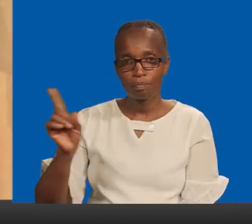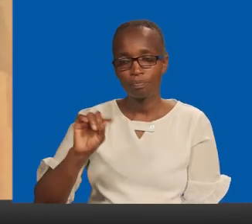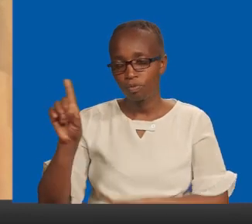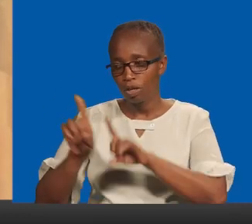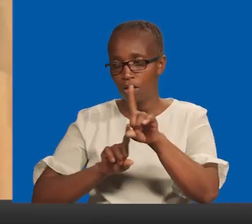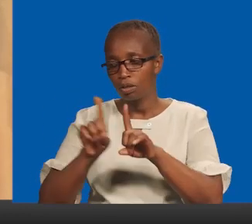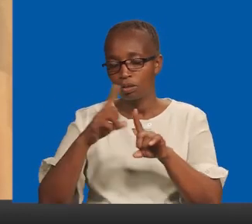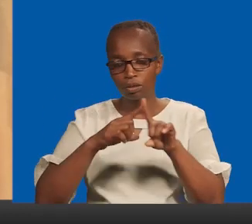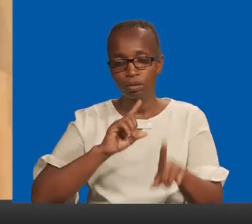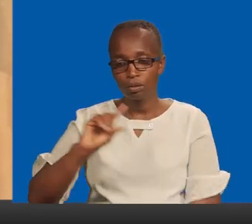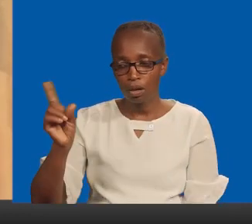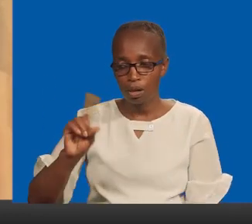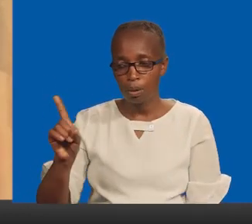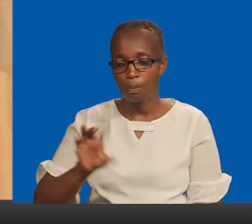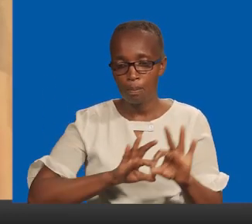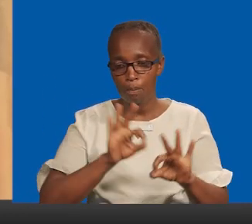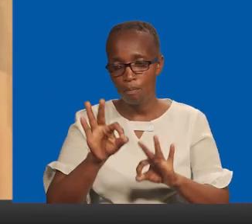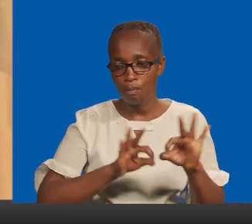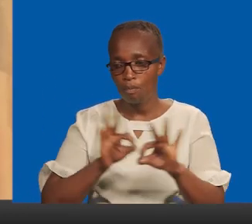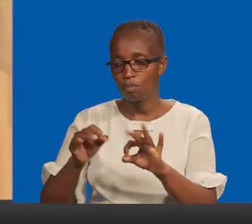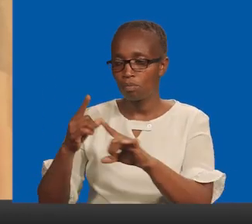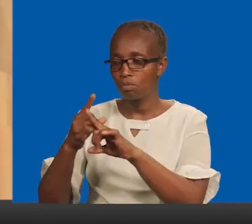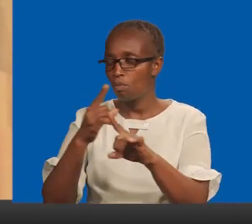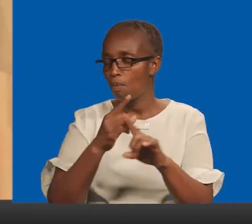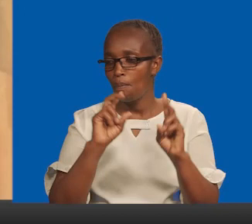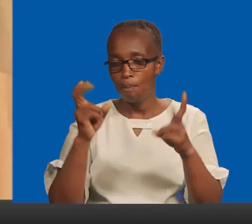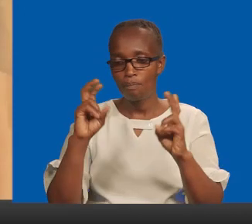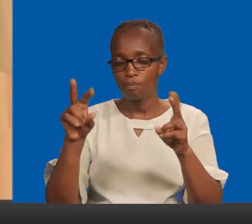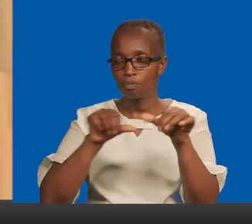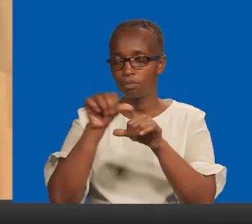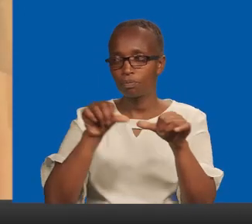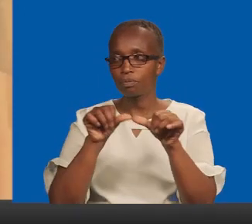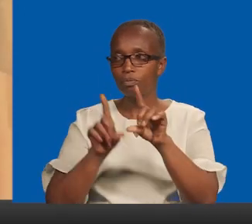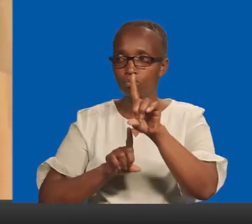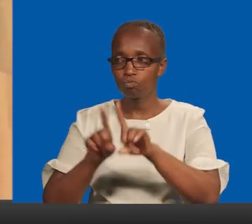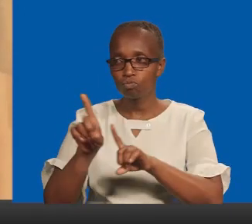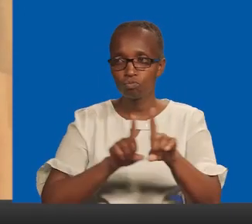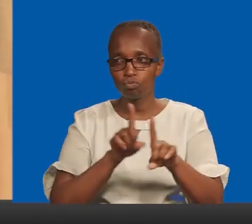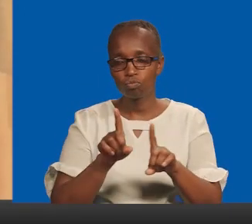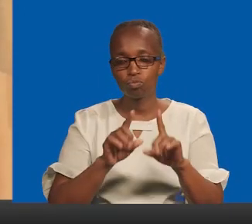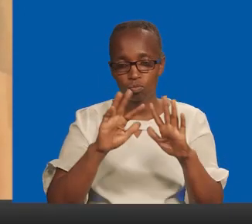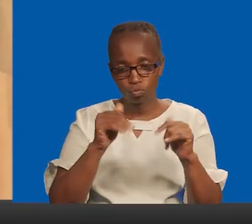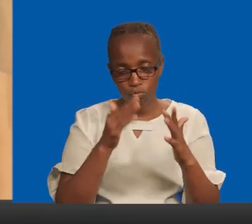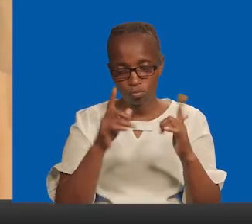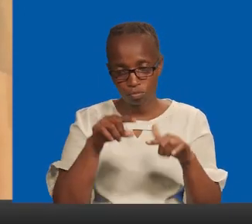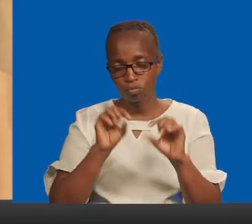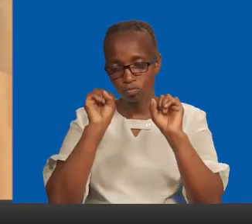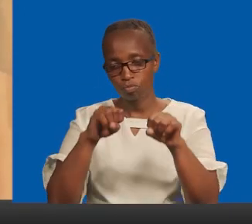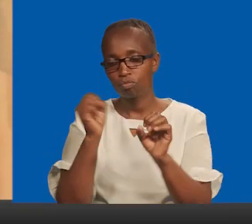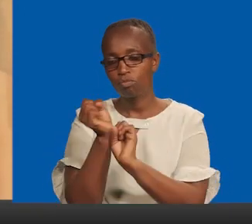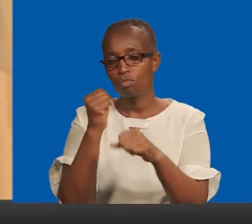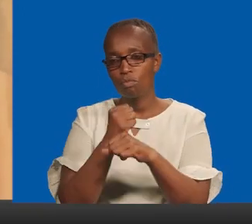kutoka Nairobi, waelezewe mambo ya tourism na vile wanaweza jiandaa as we try and make Embu County